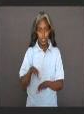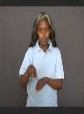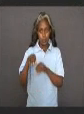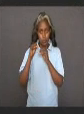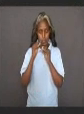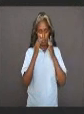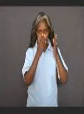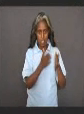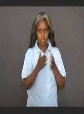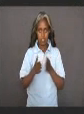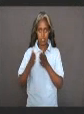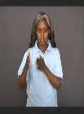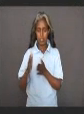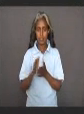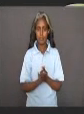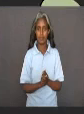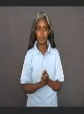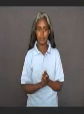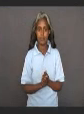Students, let's get ready.